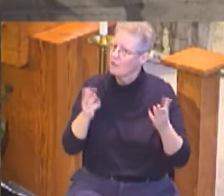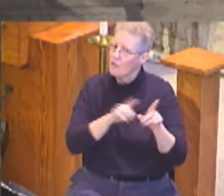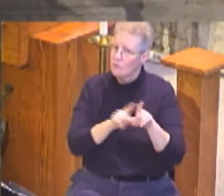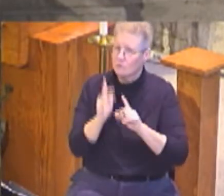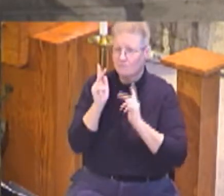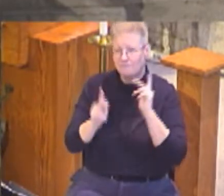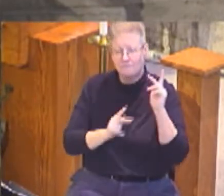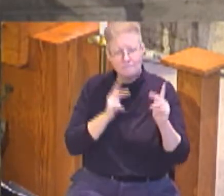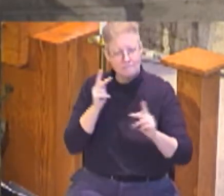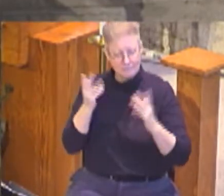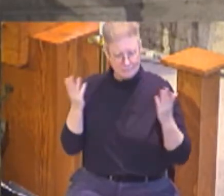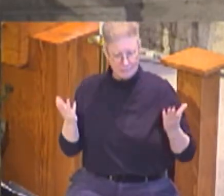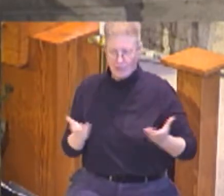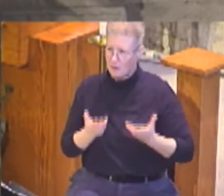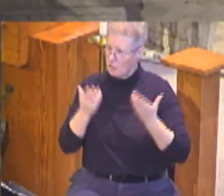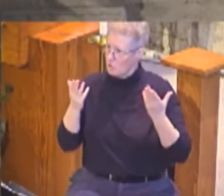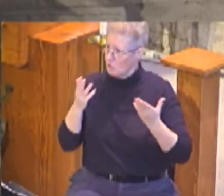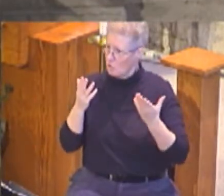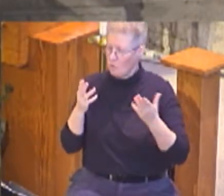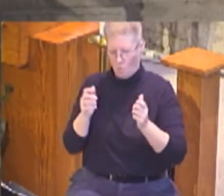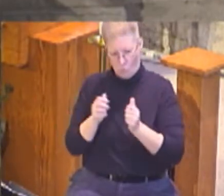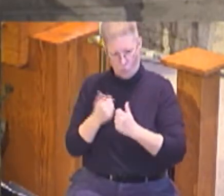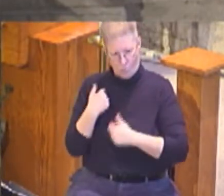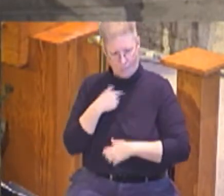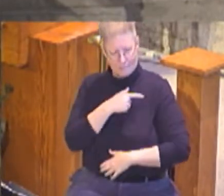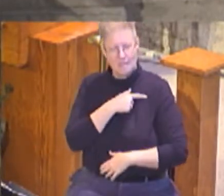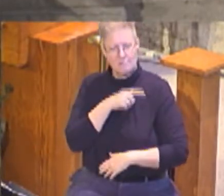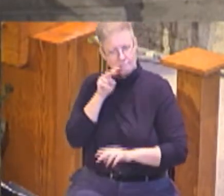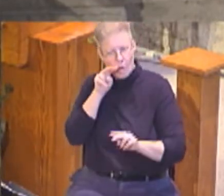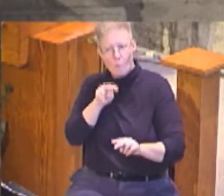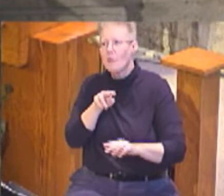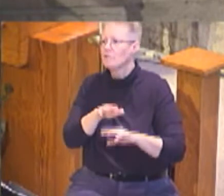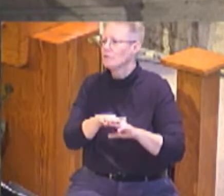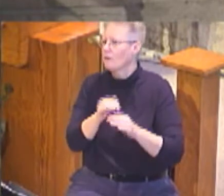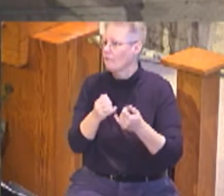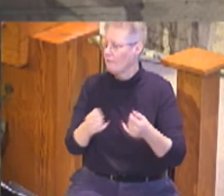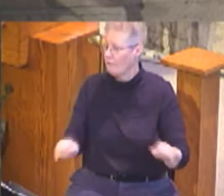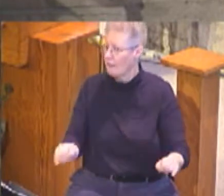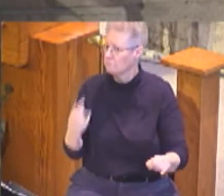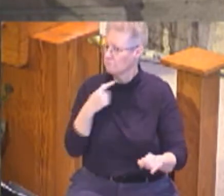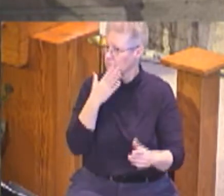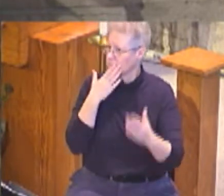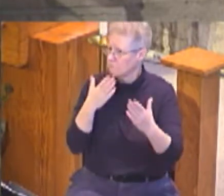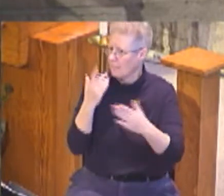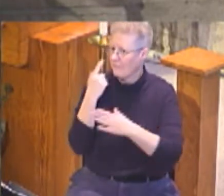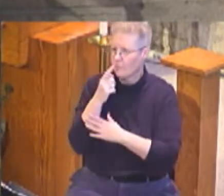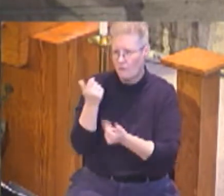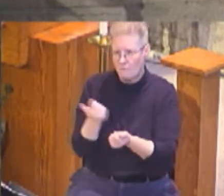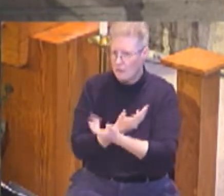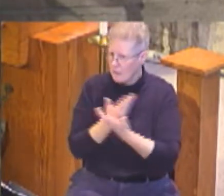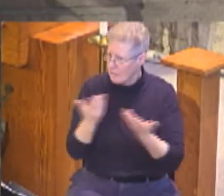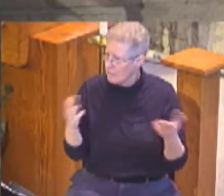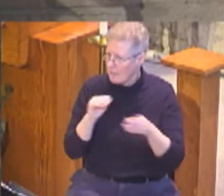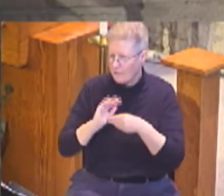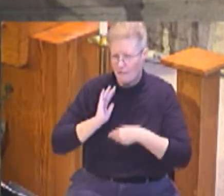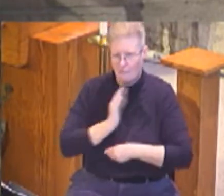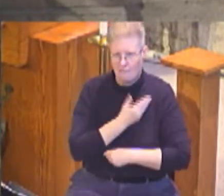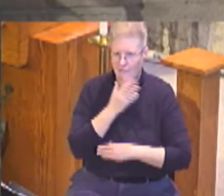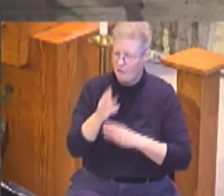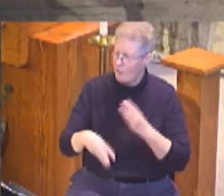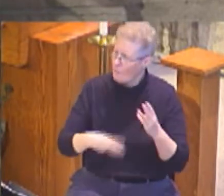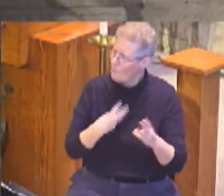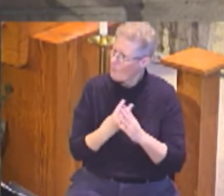that are here with us online today. We are grateful for everything in our world,